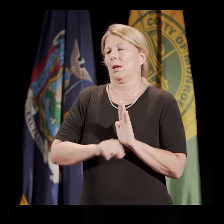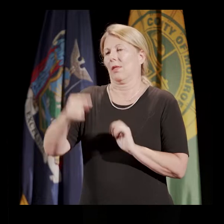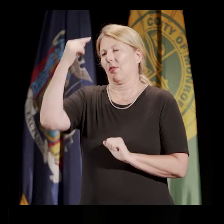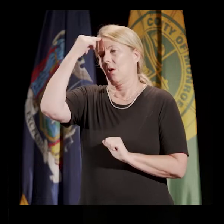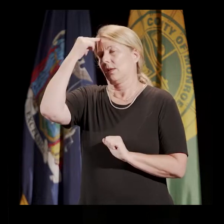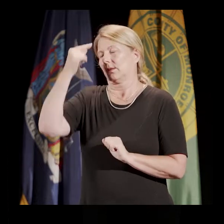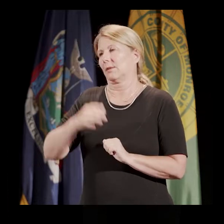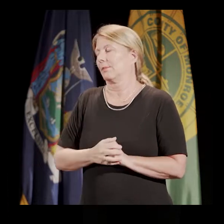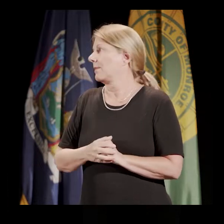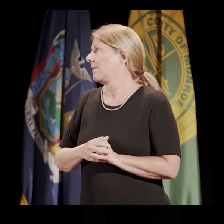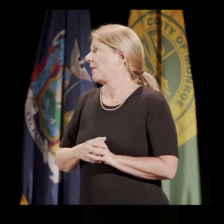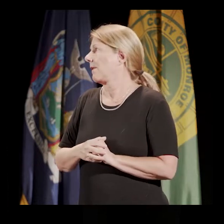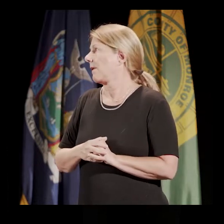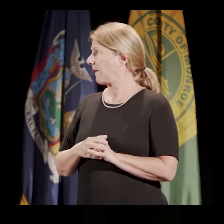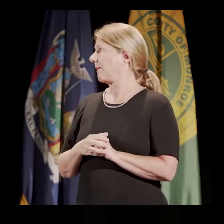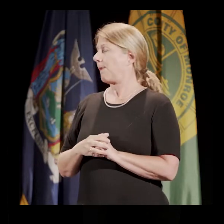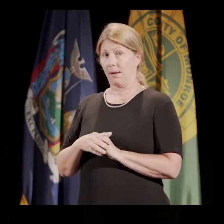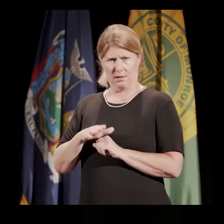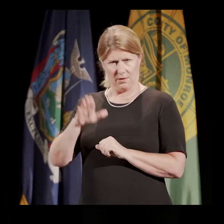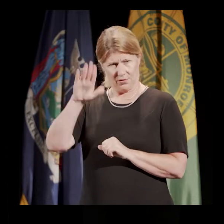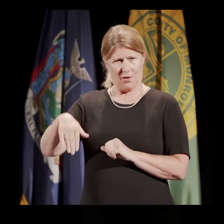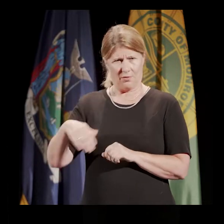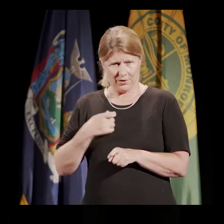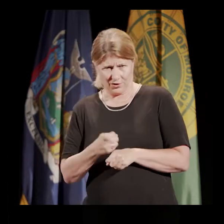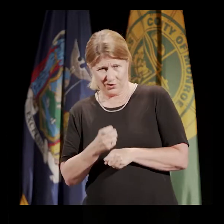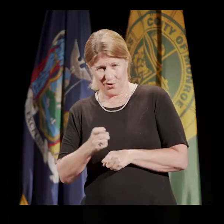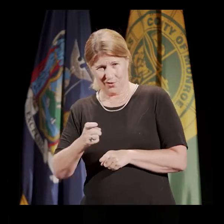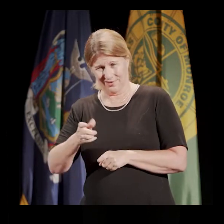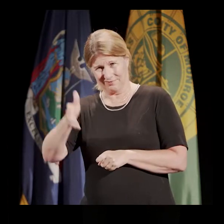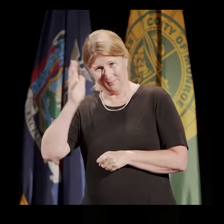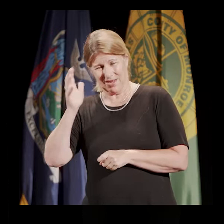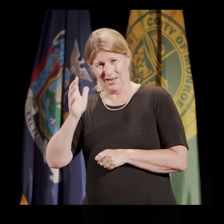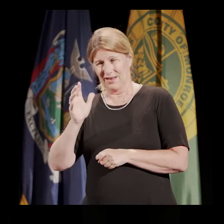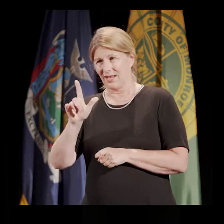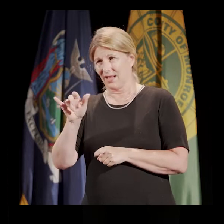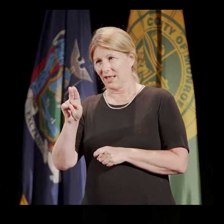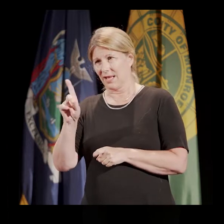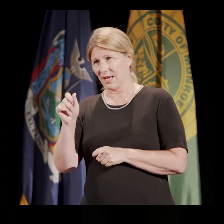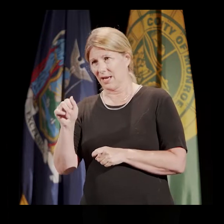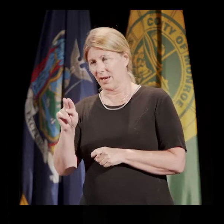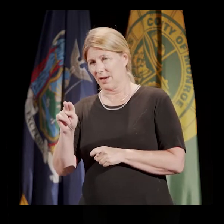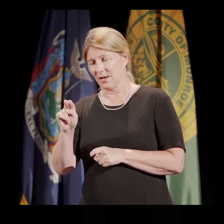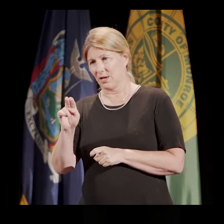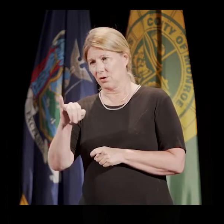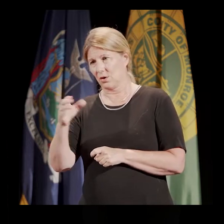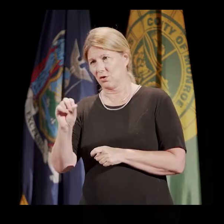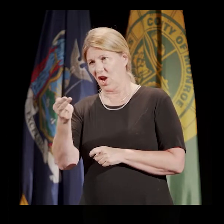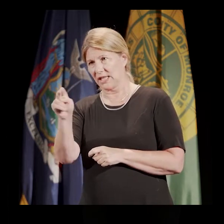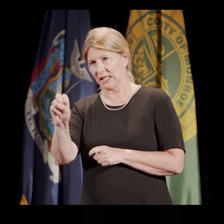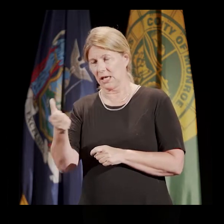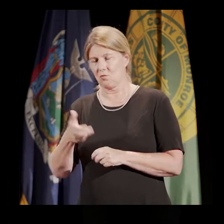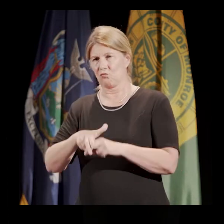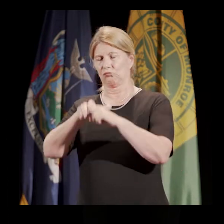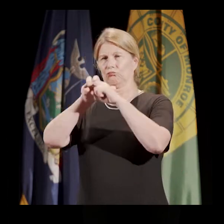There's a joke that's out there that Lyndon Johnson, when he was president, and it goes a little something like this. He was sitting in the Oval Office, and he was thinking about all the